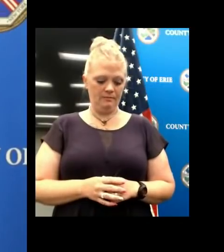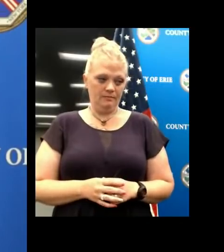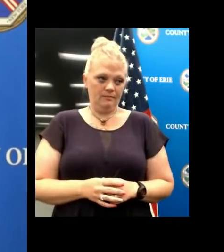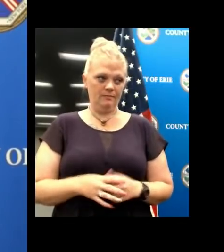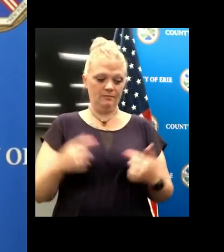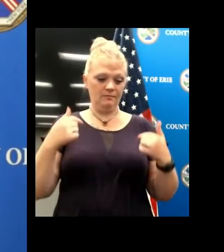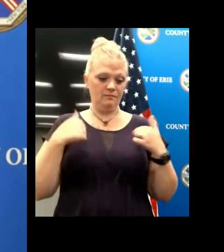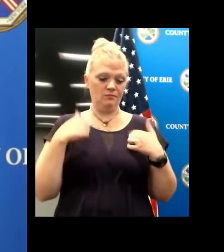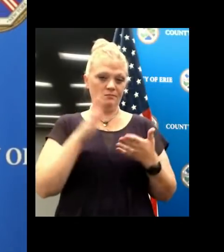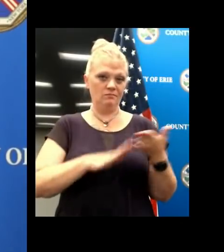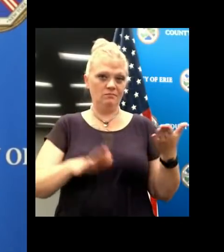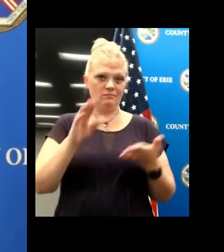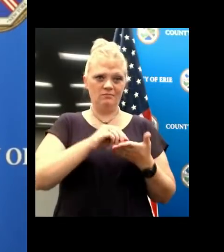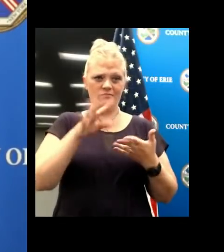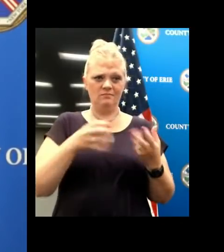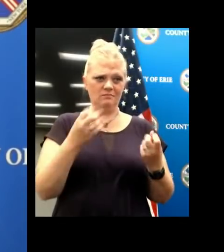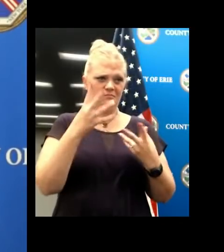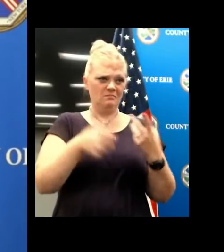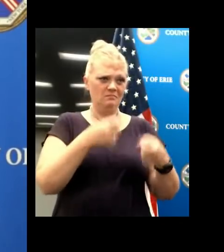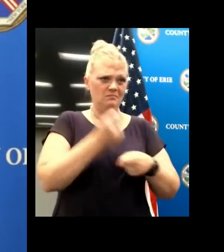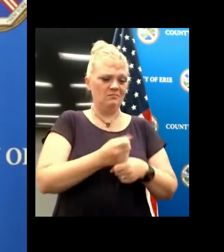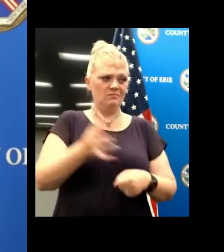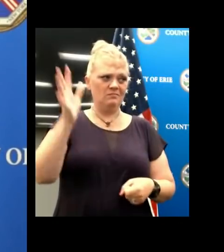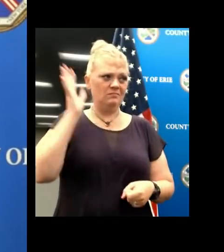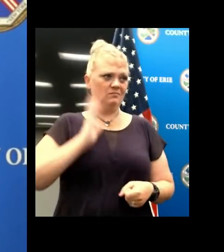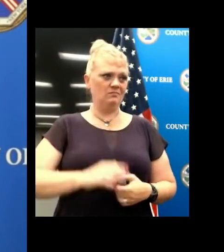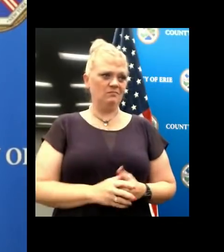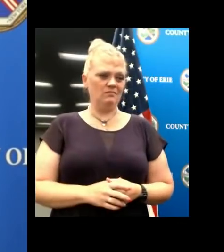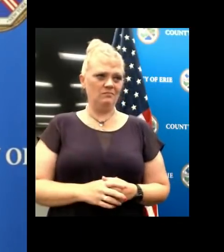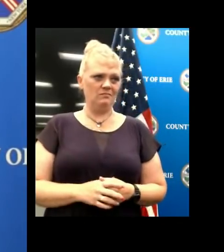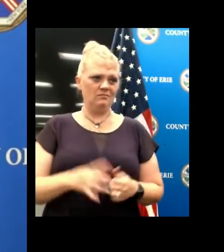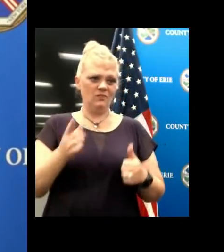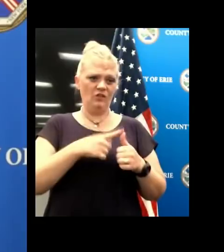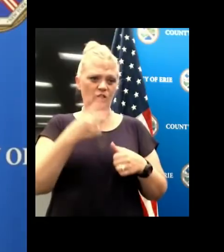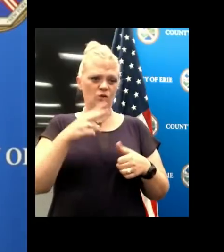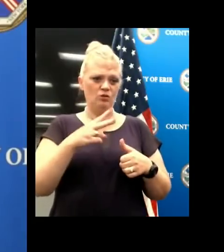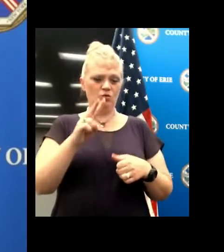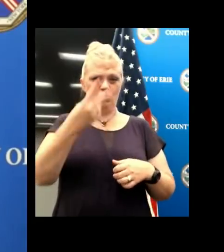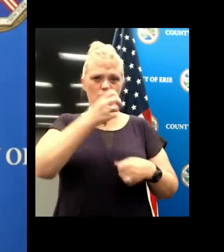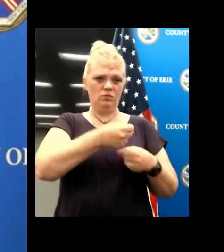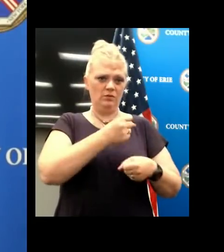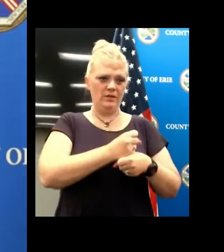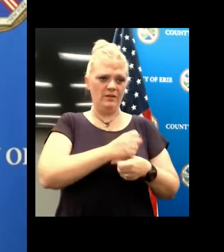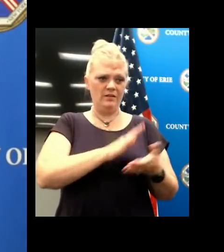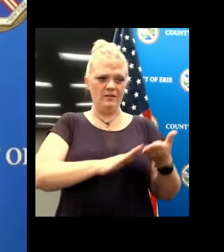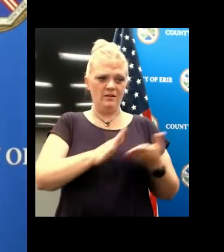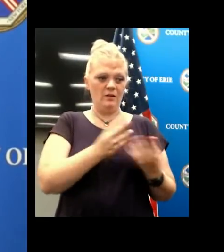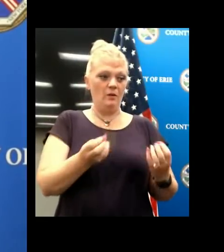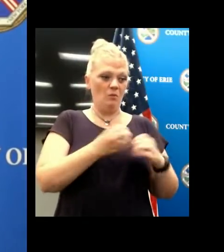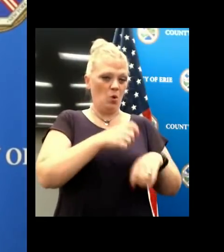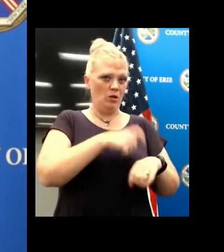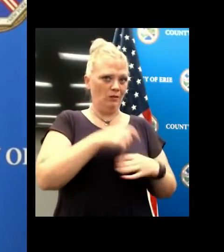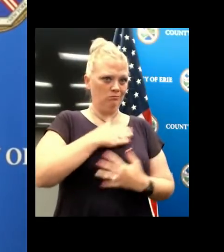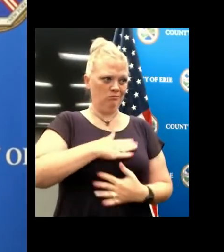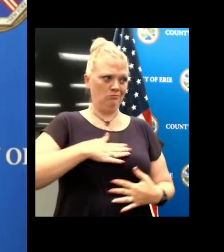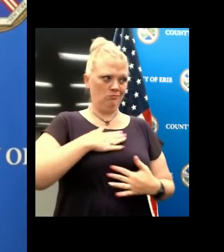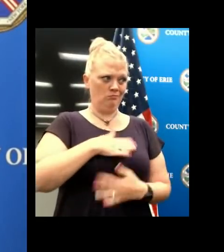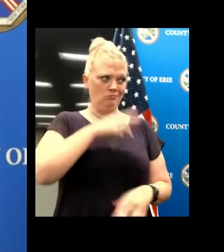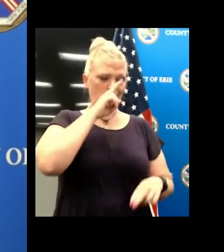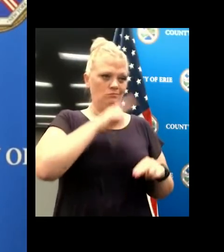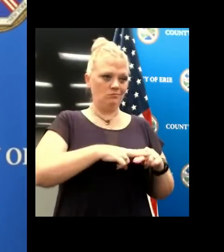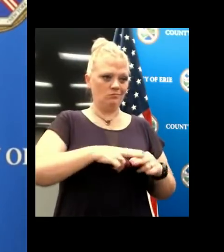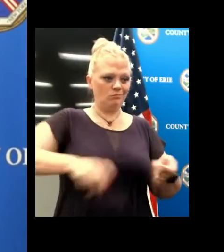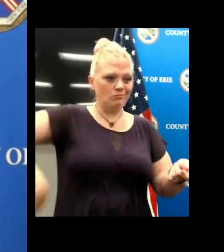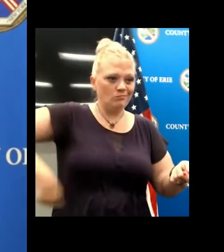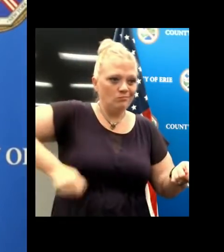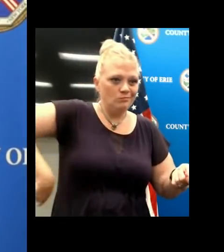was a college student years ago. First 2 years of college, I spent more time having fun, playing in the pool in